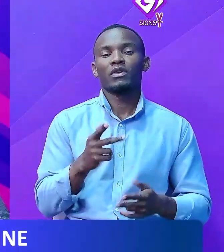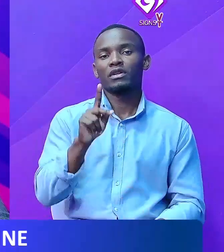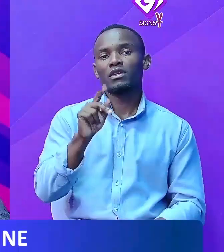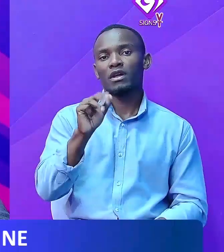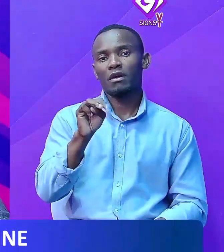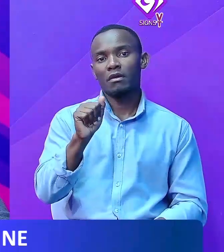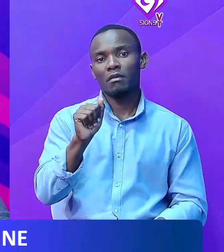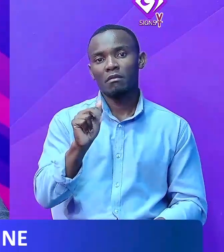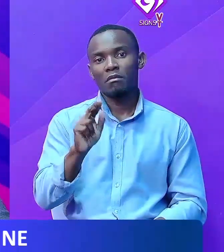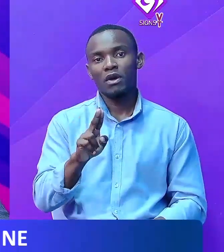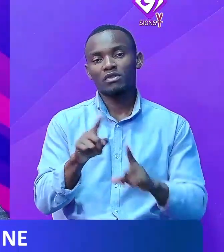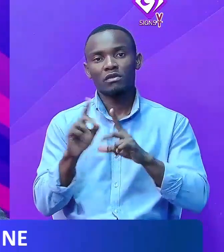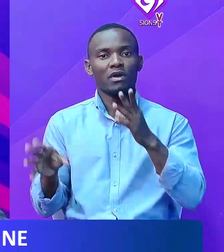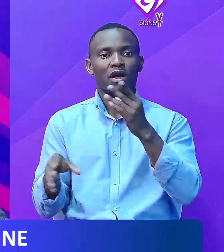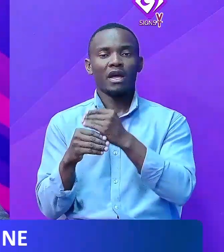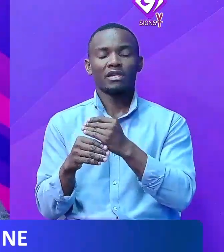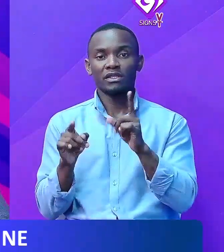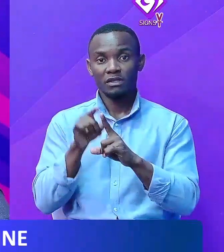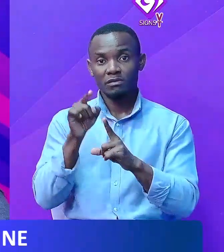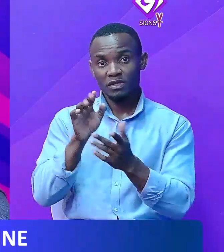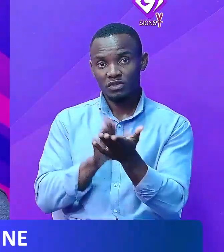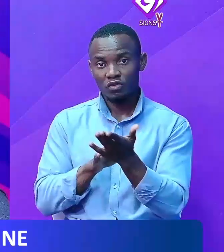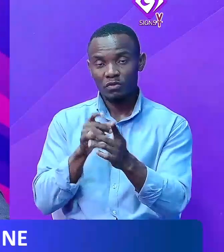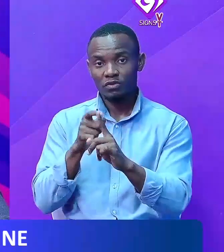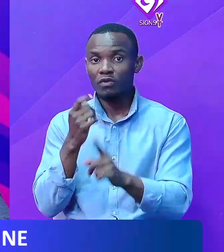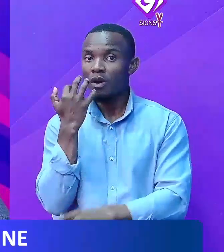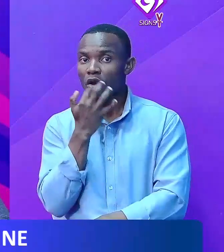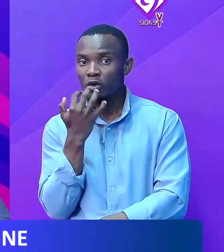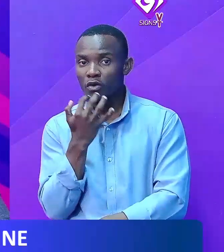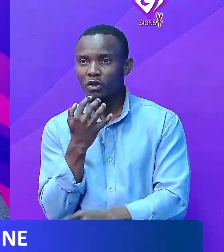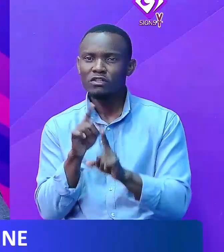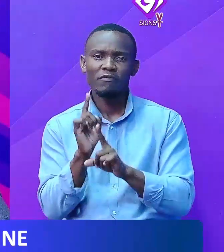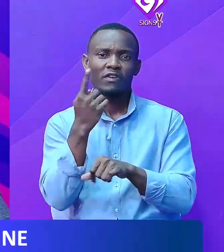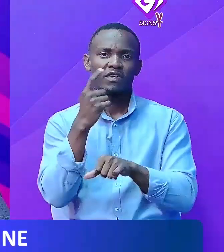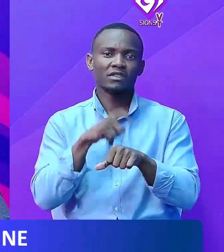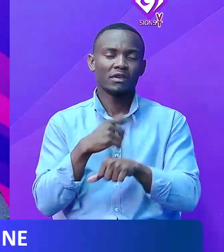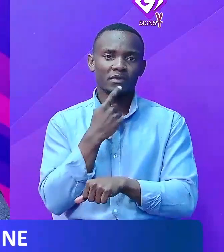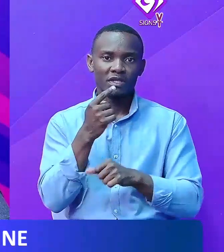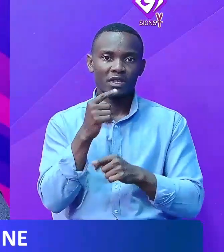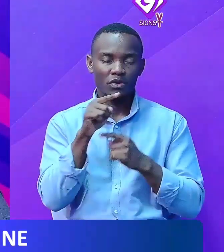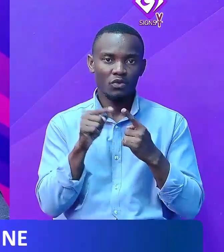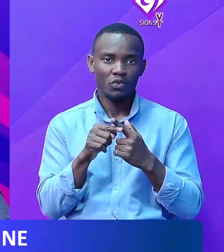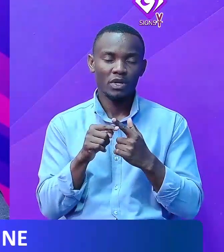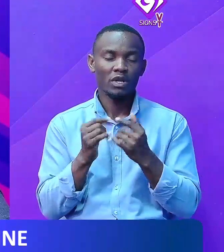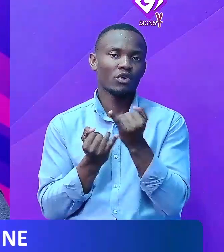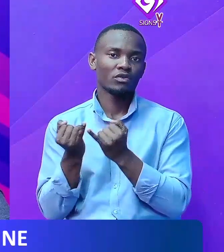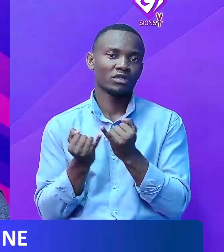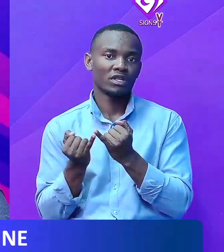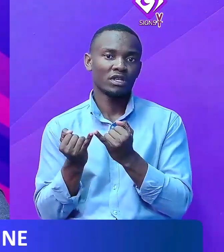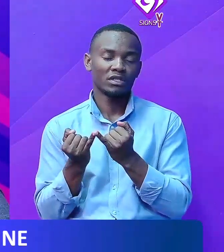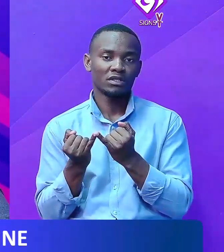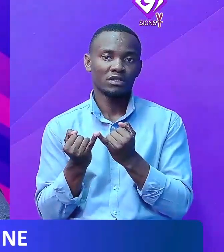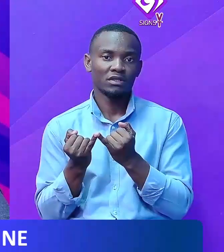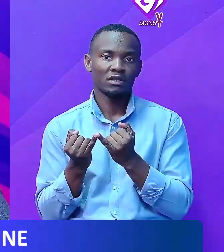the same. The sentiments by Gachagua, initially made on Saturday in Embu County, sparked protests in some Mount Kenya